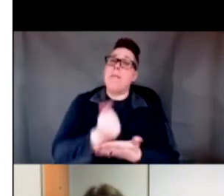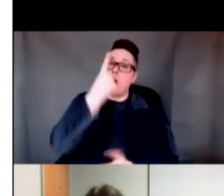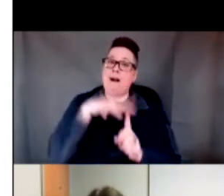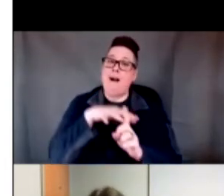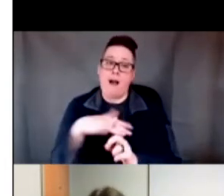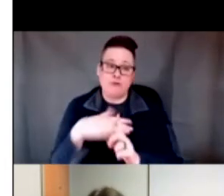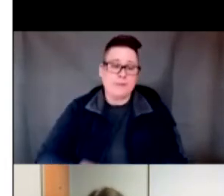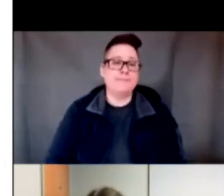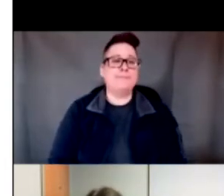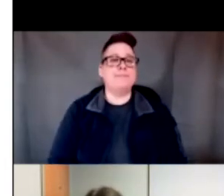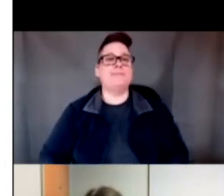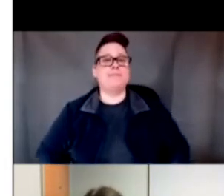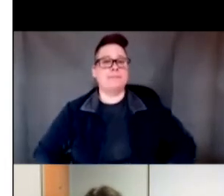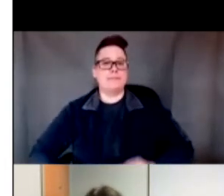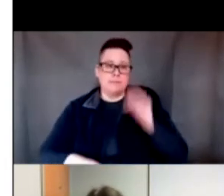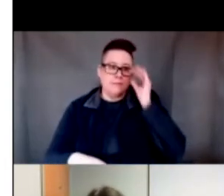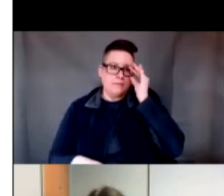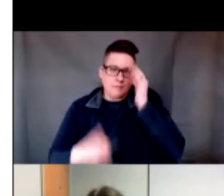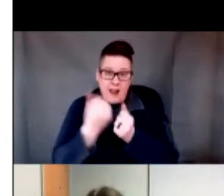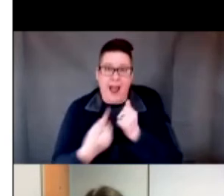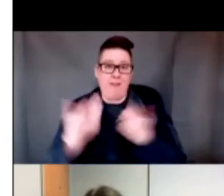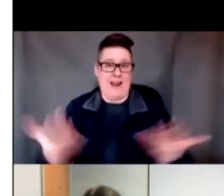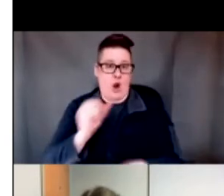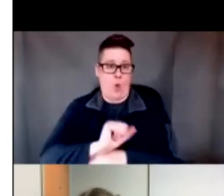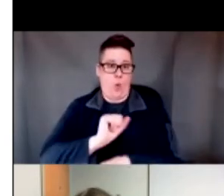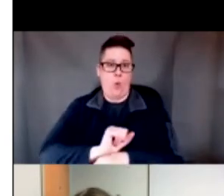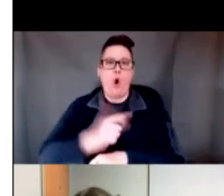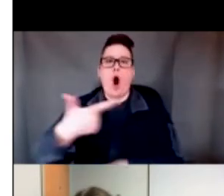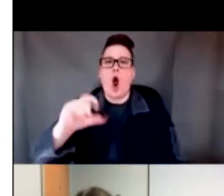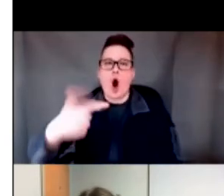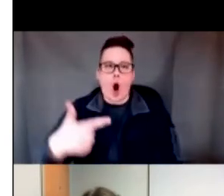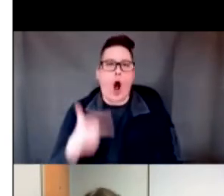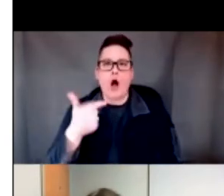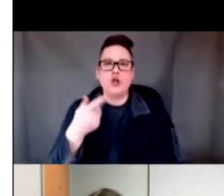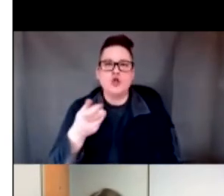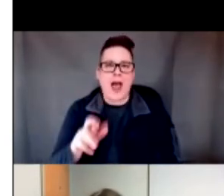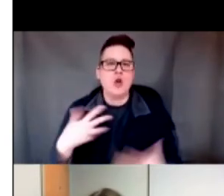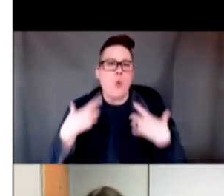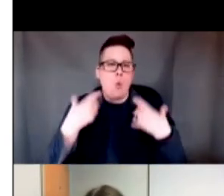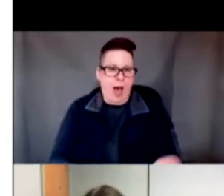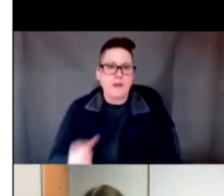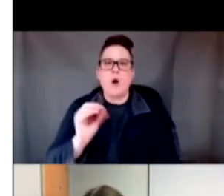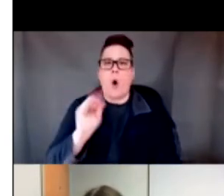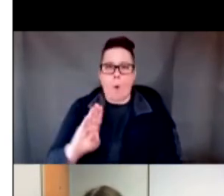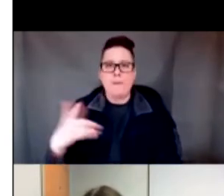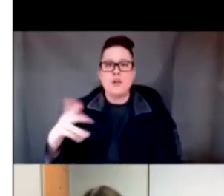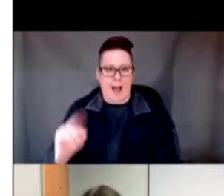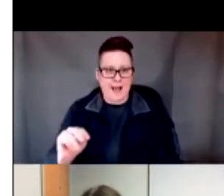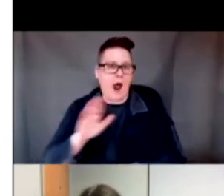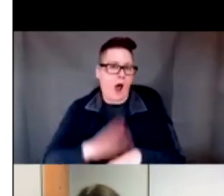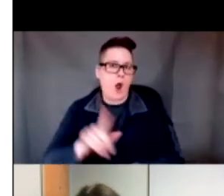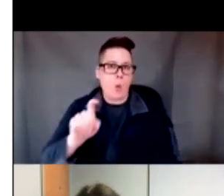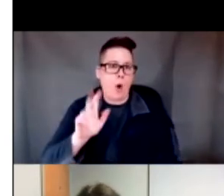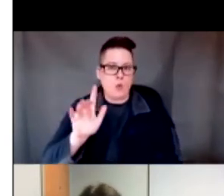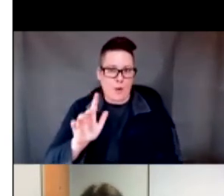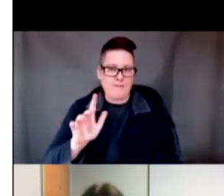for you, so everybody here works at the Gender Wellness Obstetrics and Gynecology practice at 125 Lattimore Road, so just a stone's